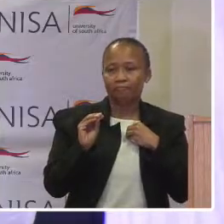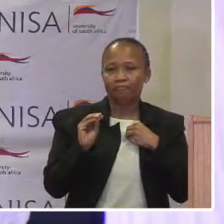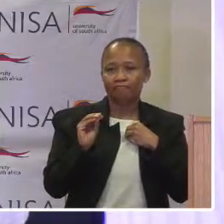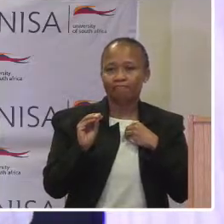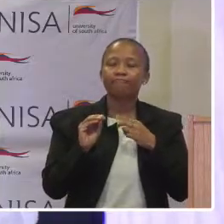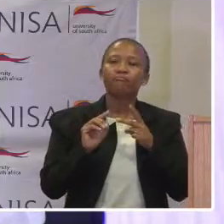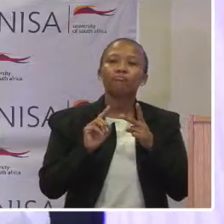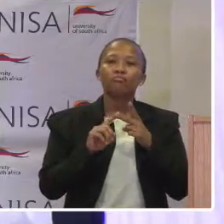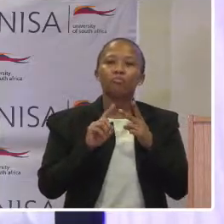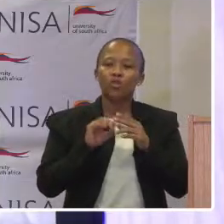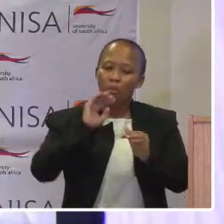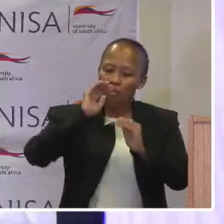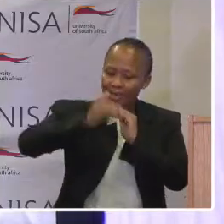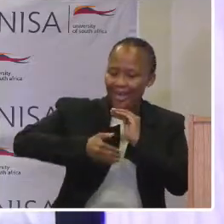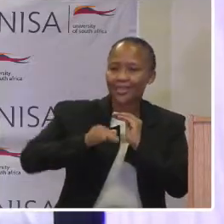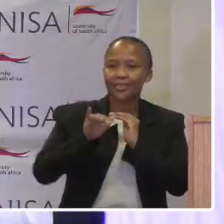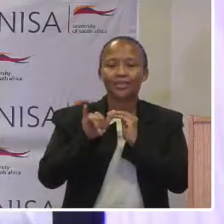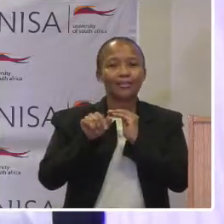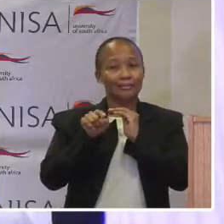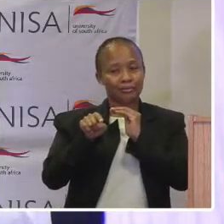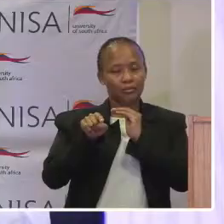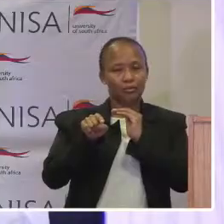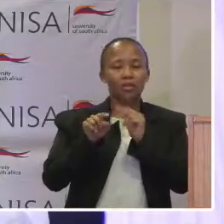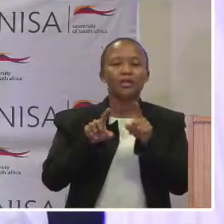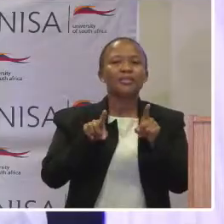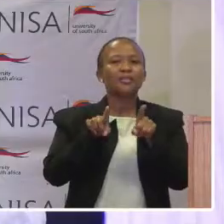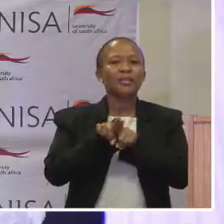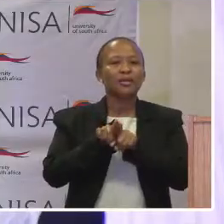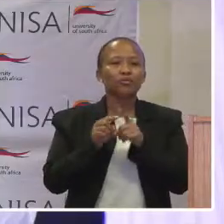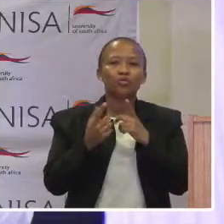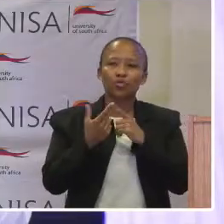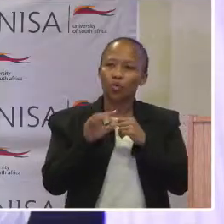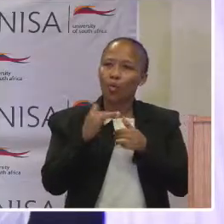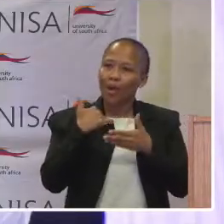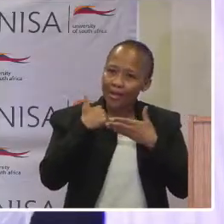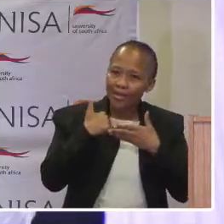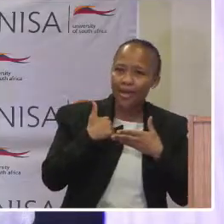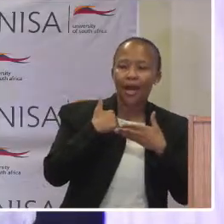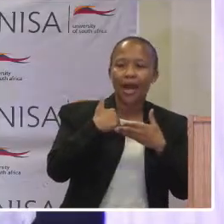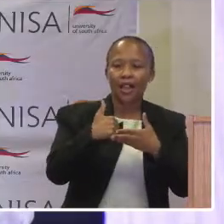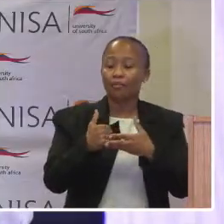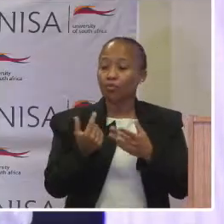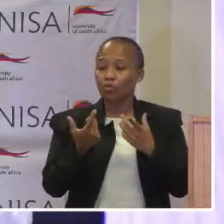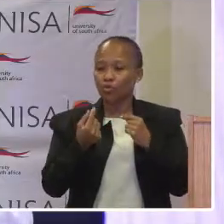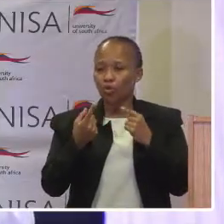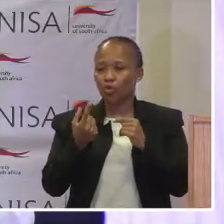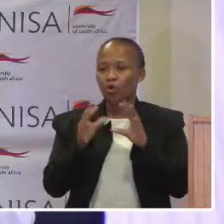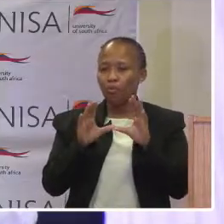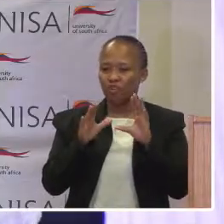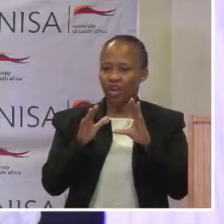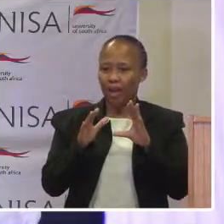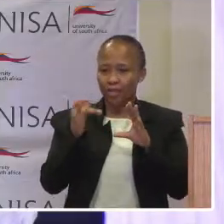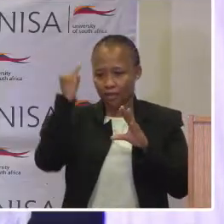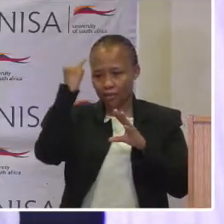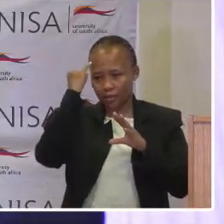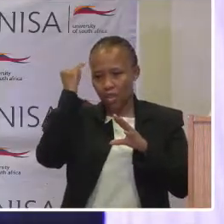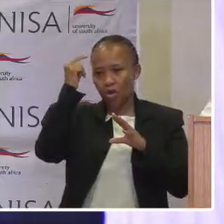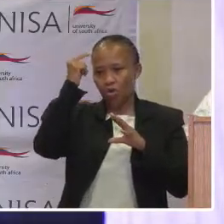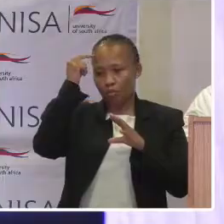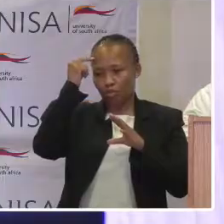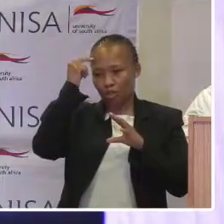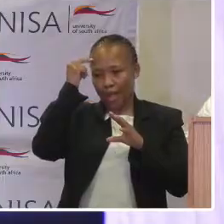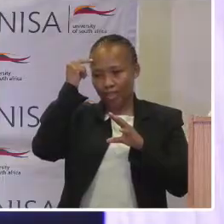protect the intellectual property, and further on is to help you commercialize the intellectual property that comes from your